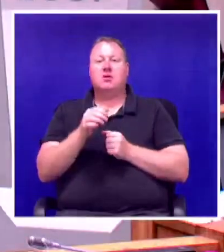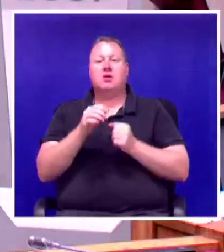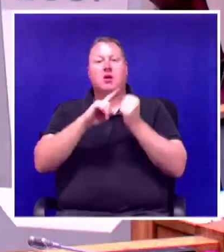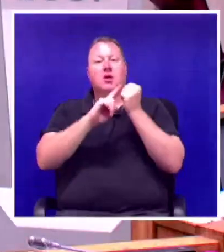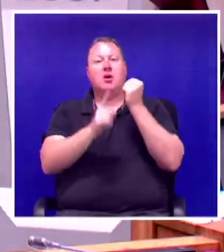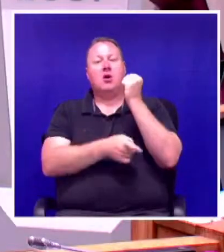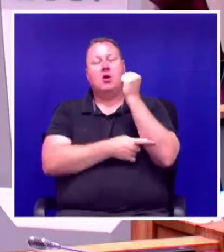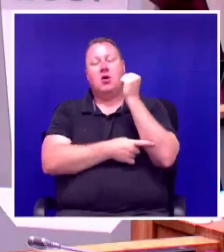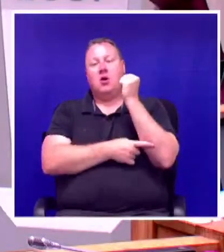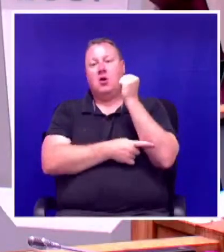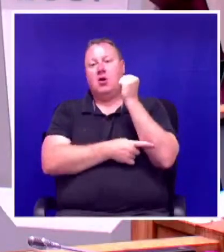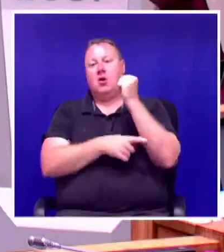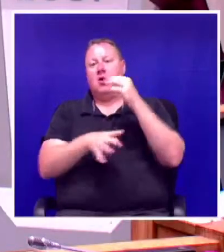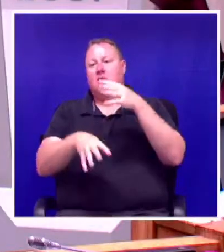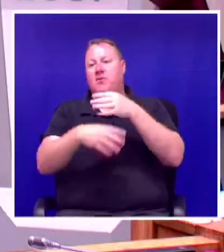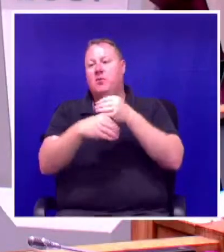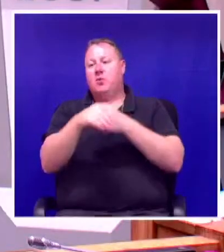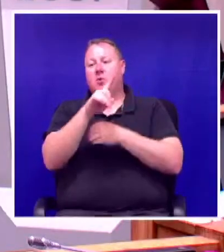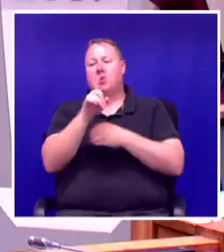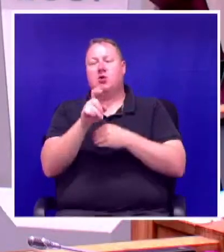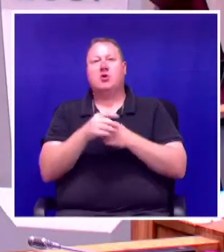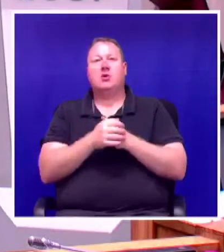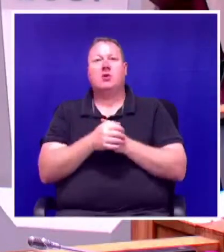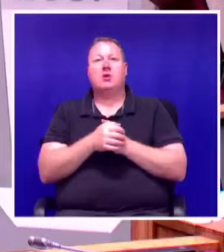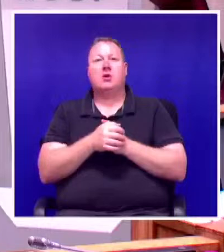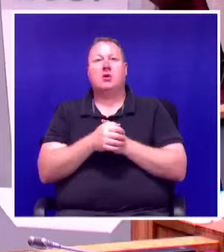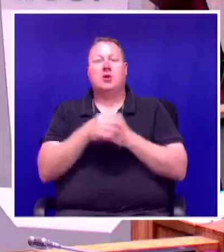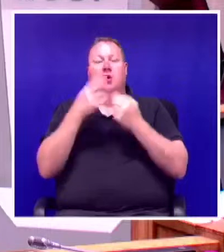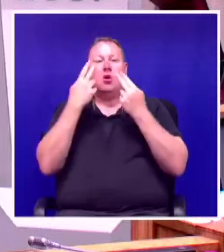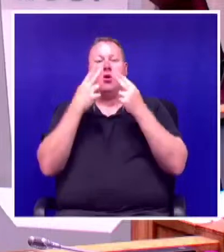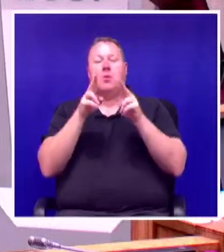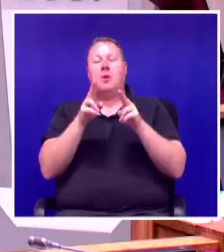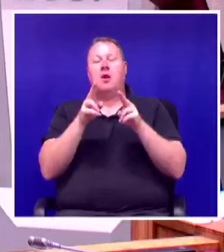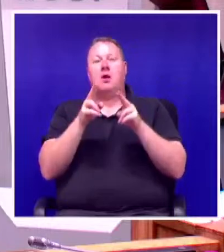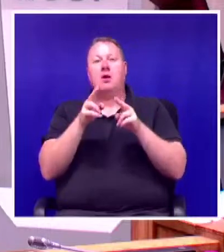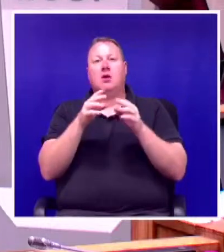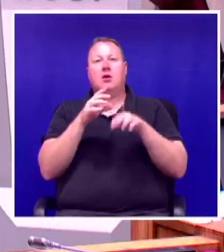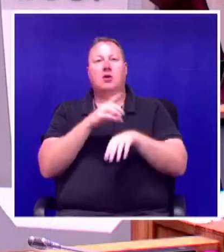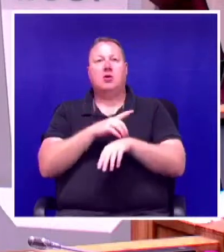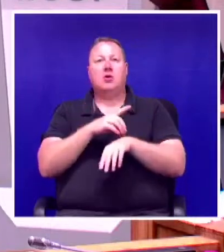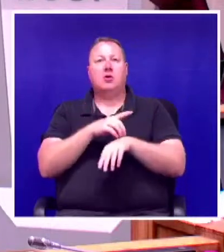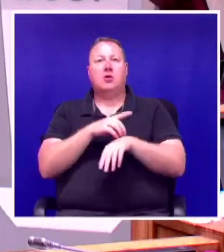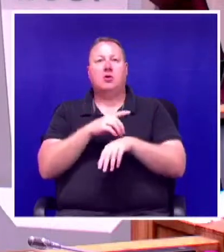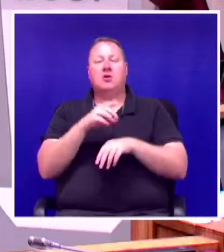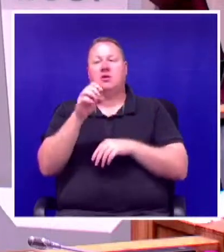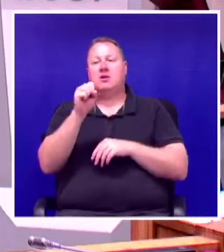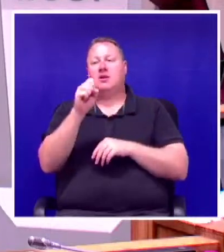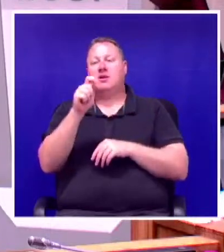follow-up question on this one, and that is from the Honourable Dr. Sreekhogel.